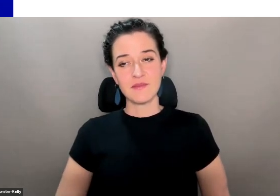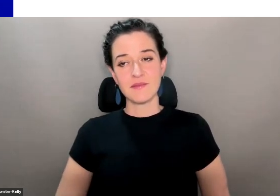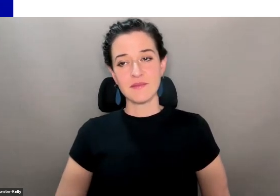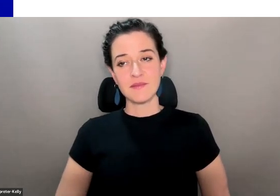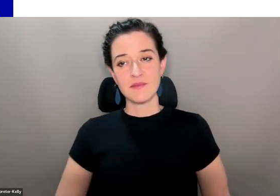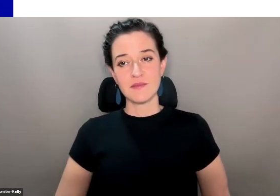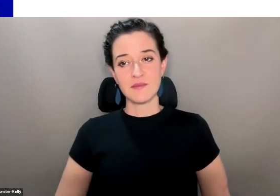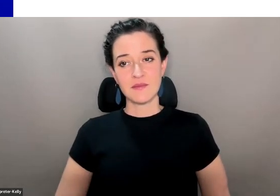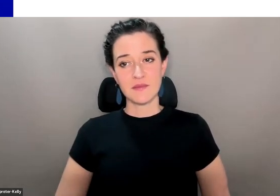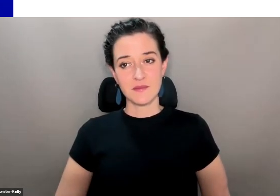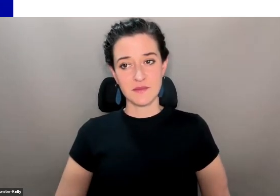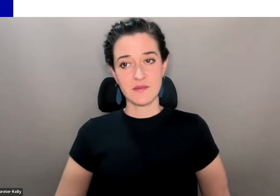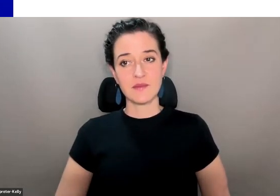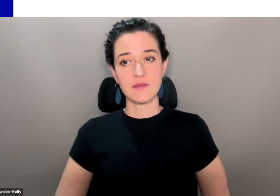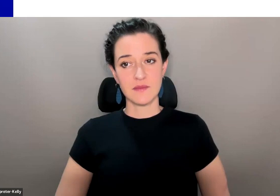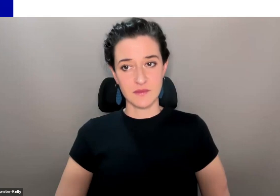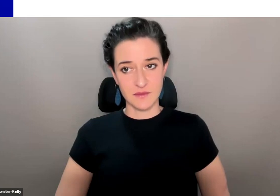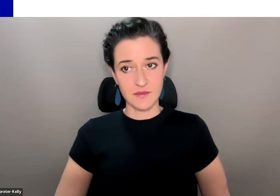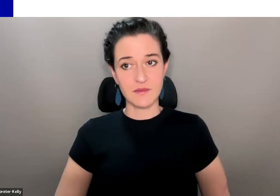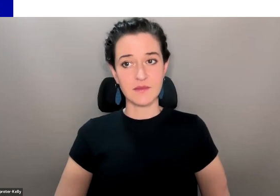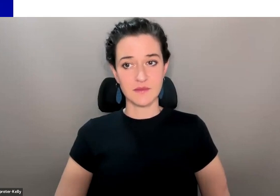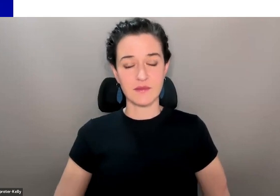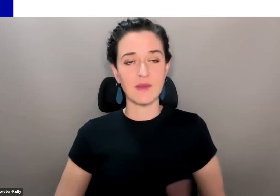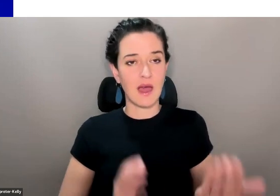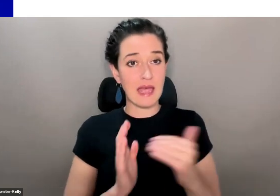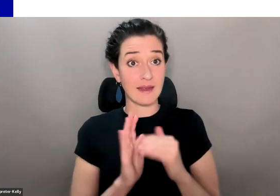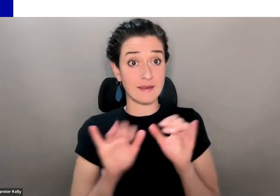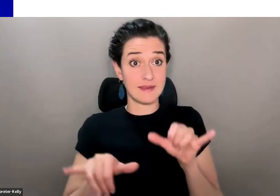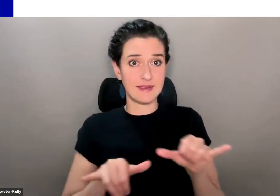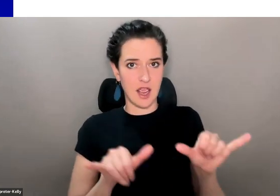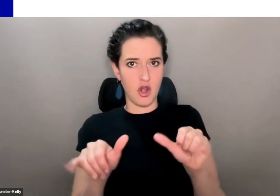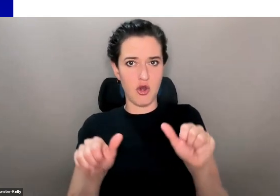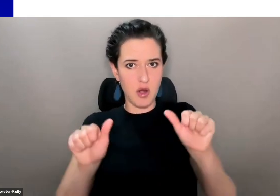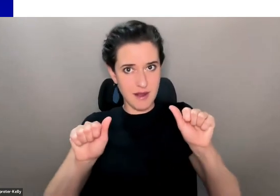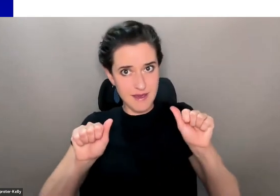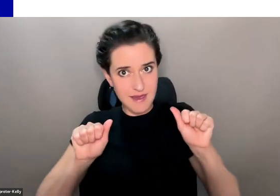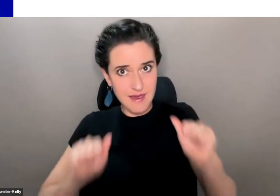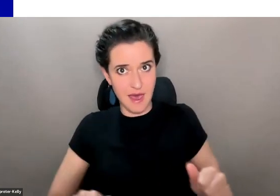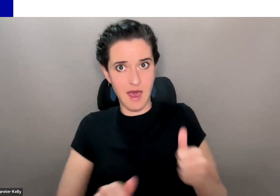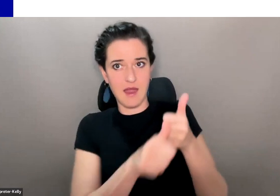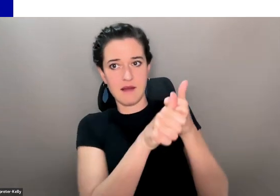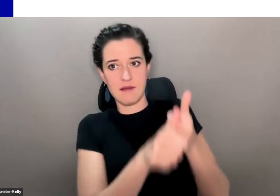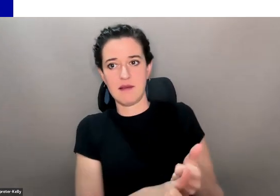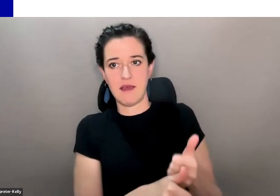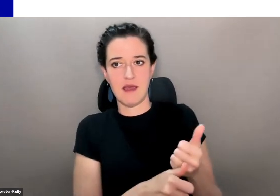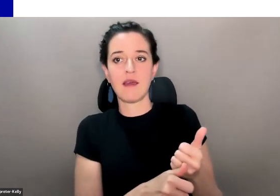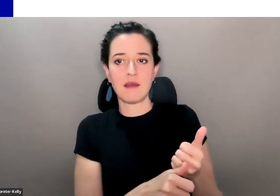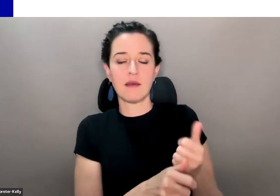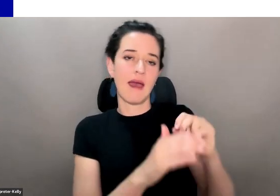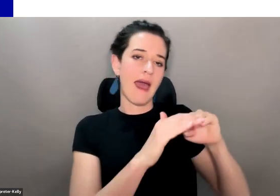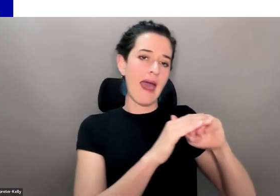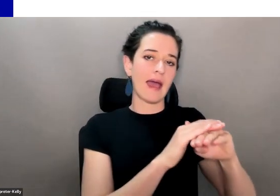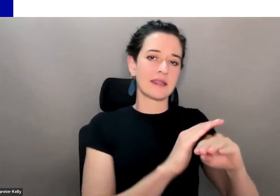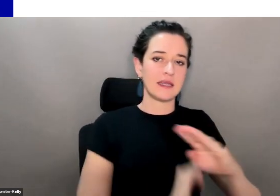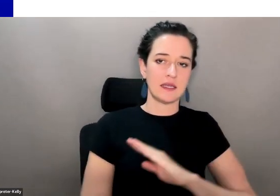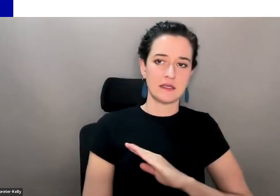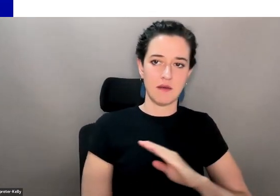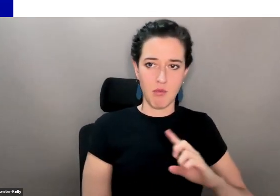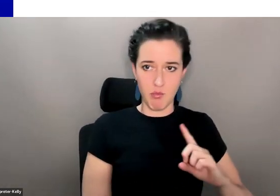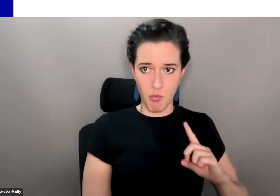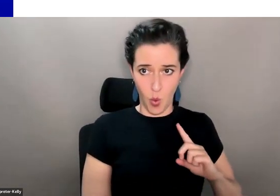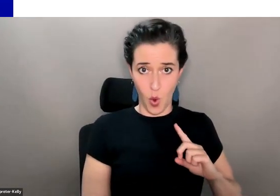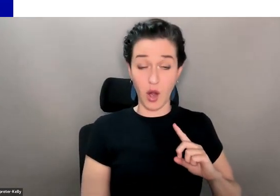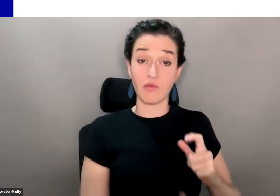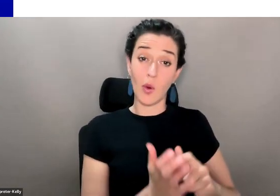as I mentioned, adopted an enforceable standard. In this case, it's the standard developed by the Access Board as required in the Affordable